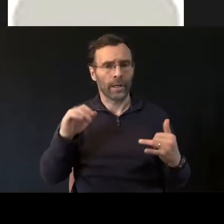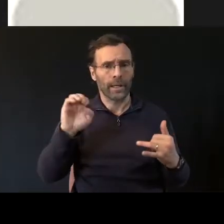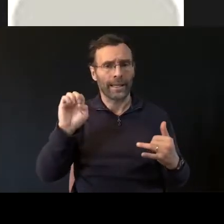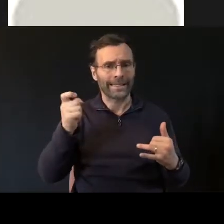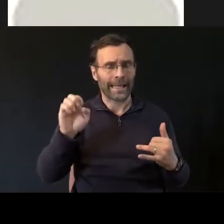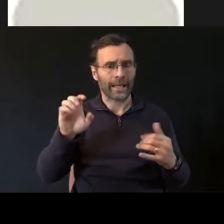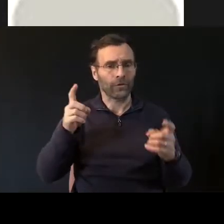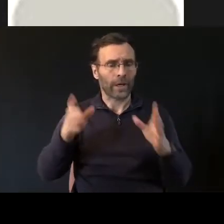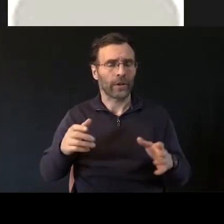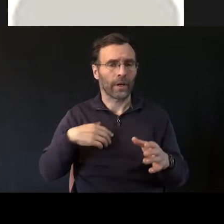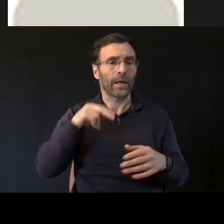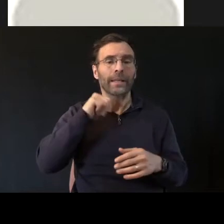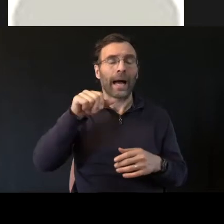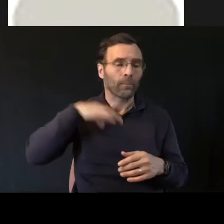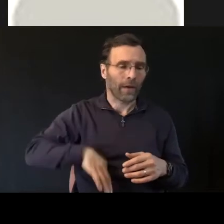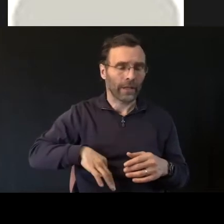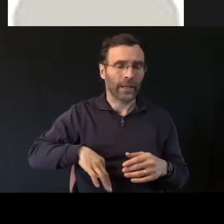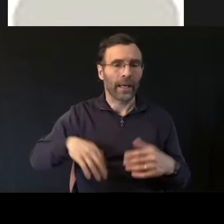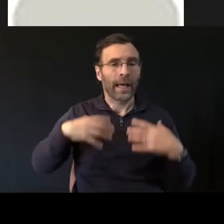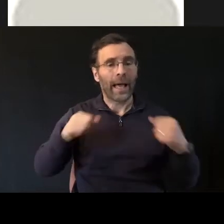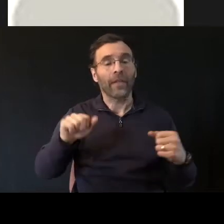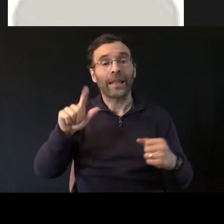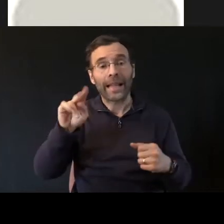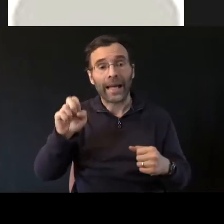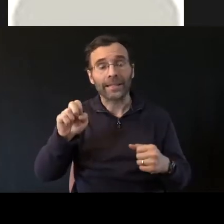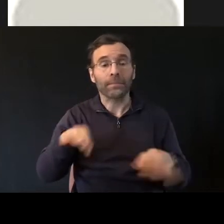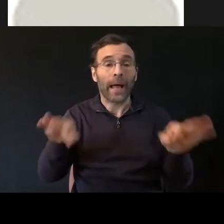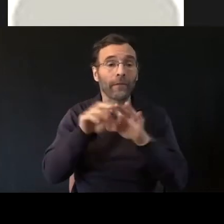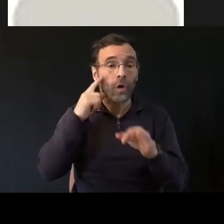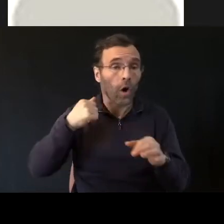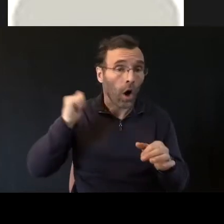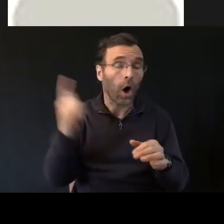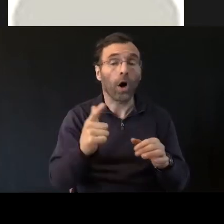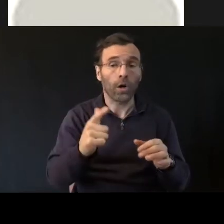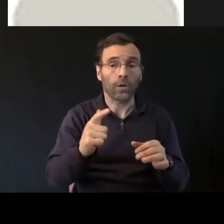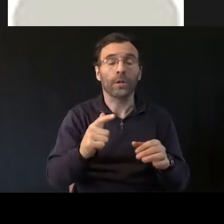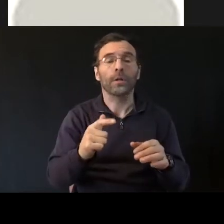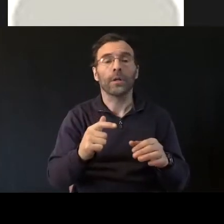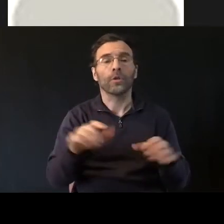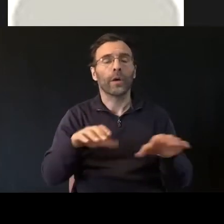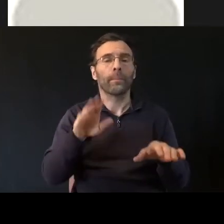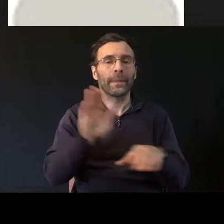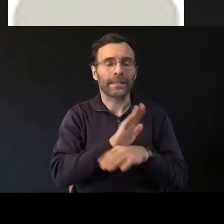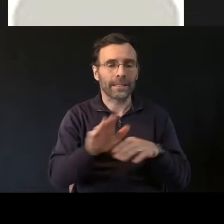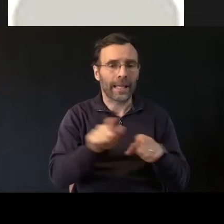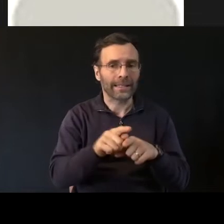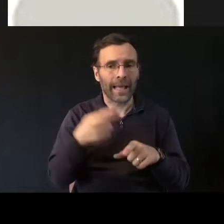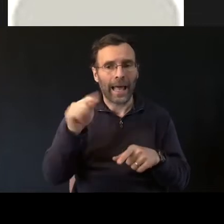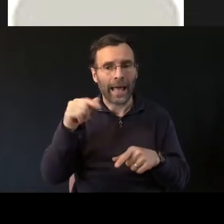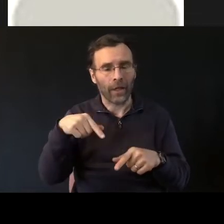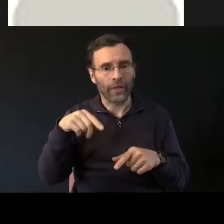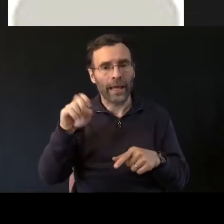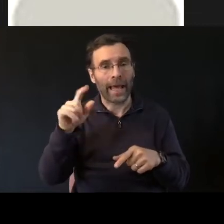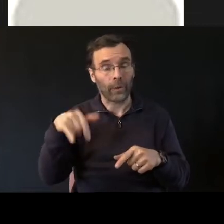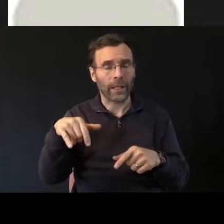of a nonprofit, Healthy Alliances Matter for All, doing business as Health Equity Northland, doing some COVID response and